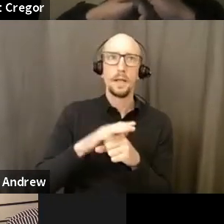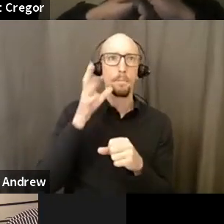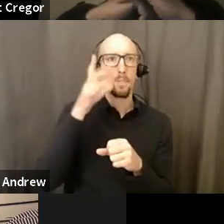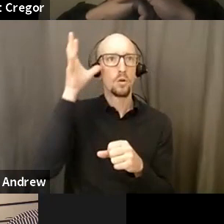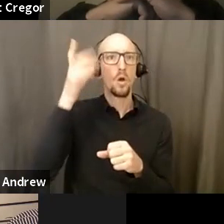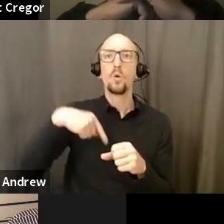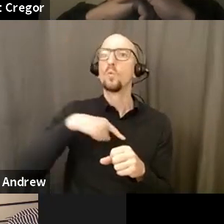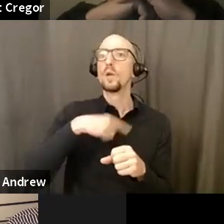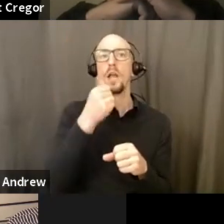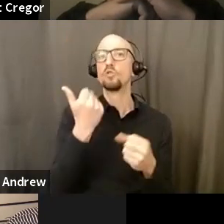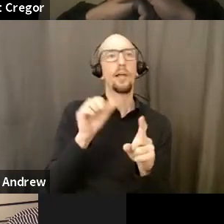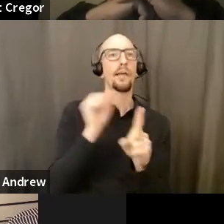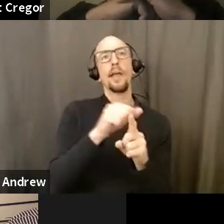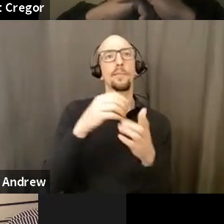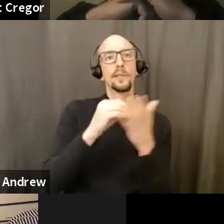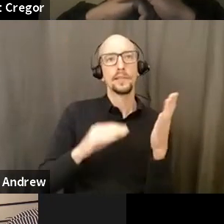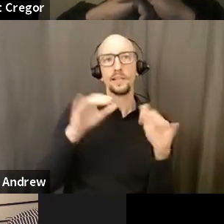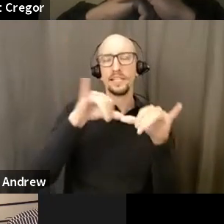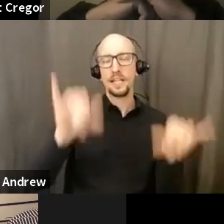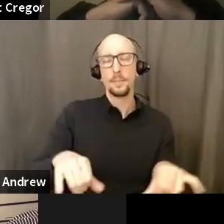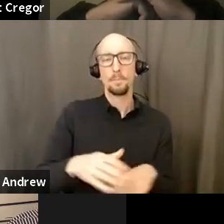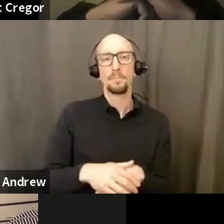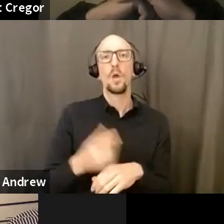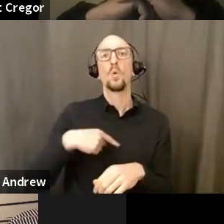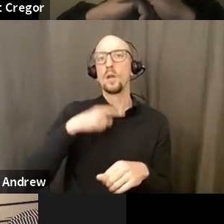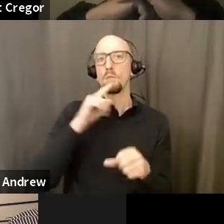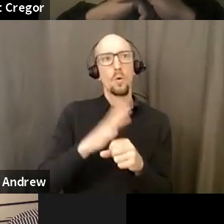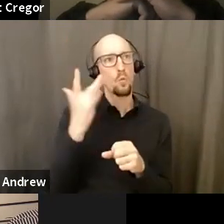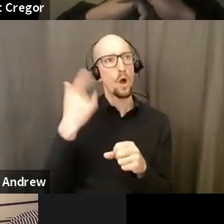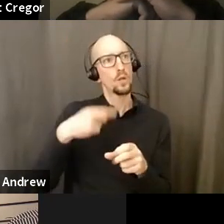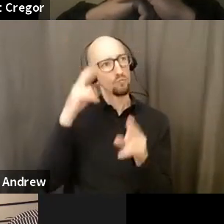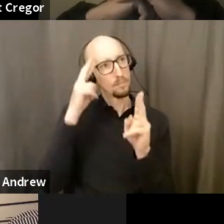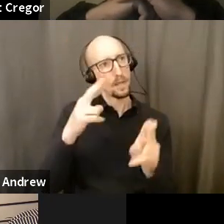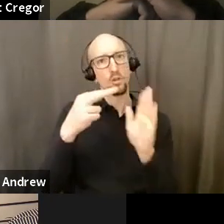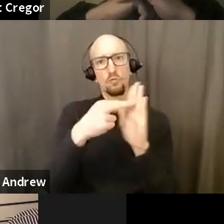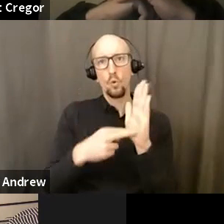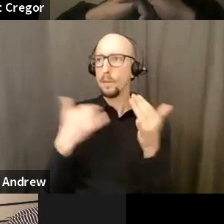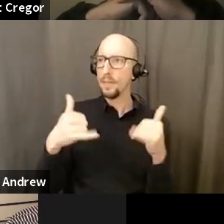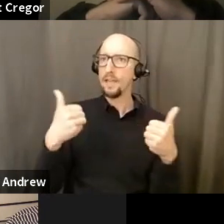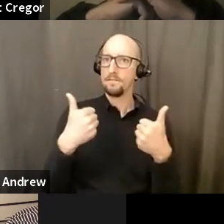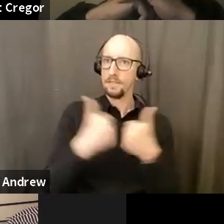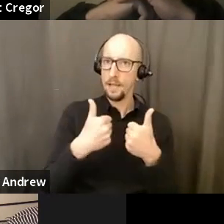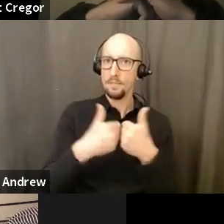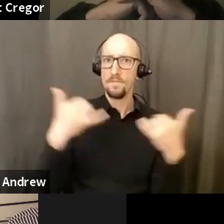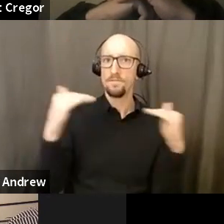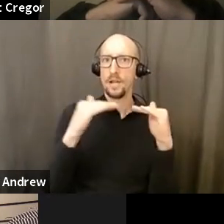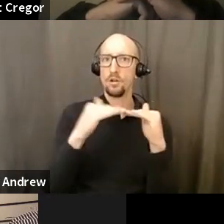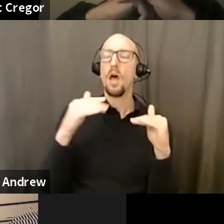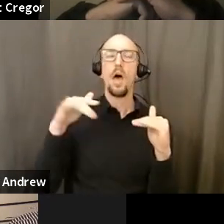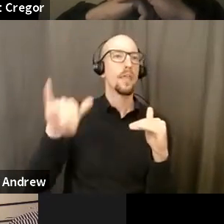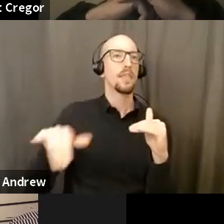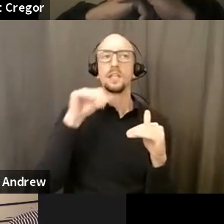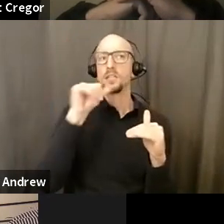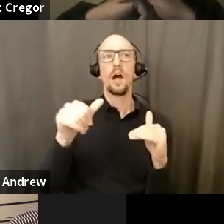game the system. We are devoted because we respect the rule of playing the fair game. This should not become the excuses we